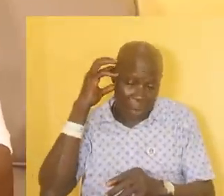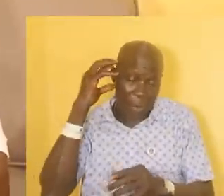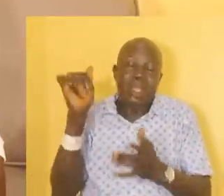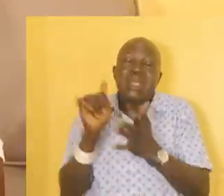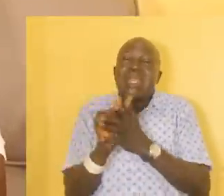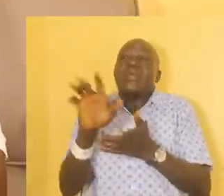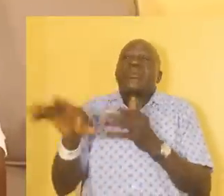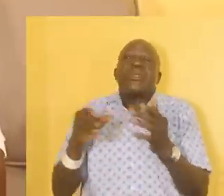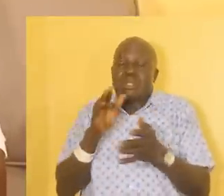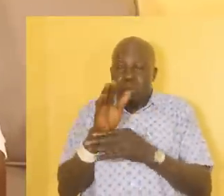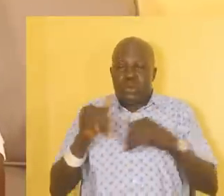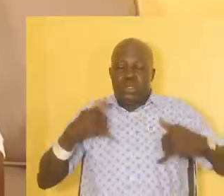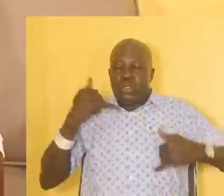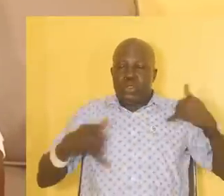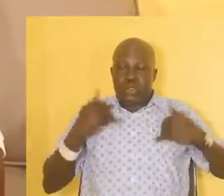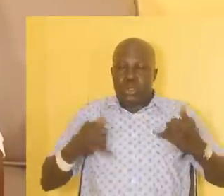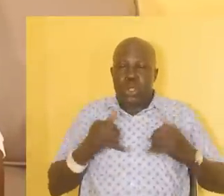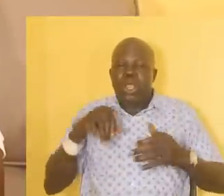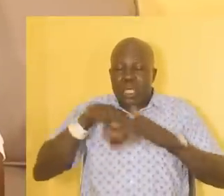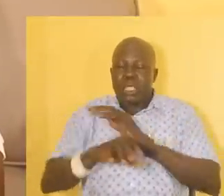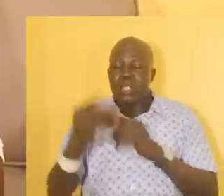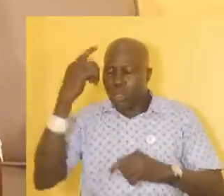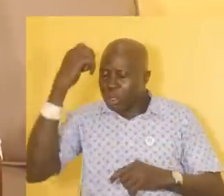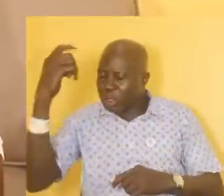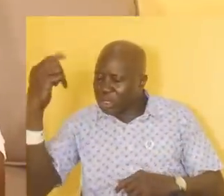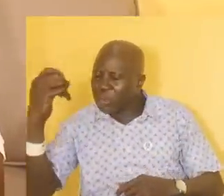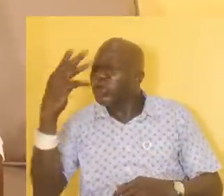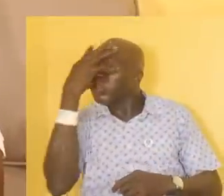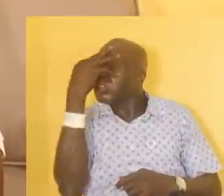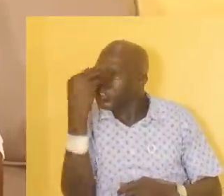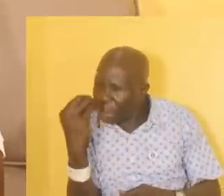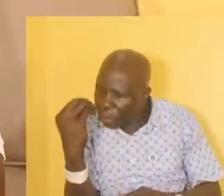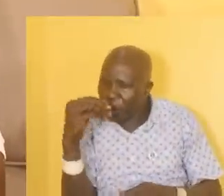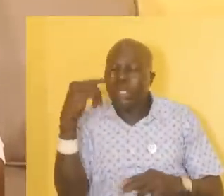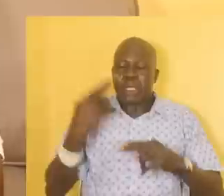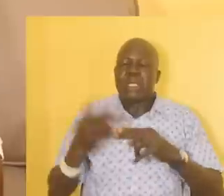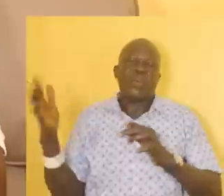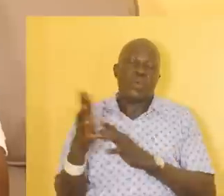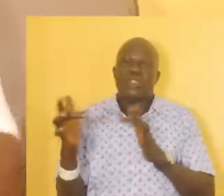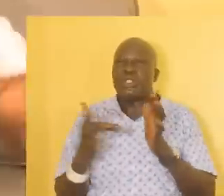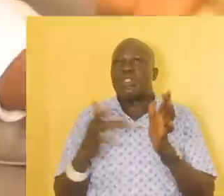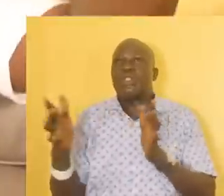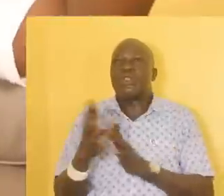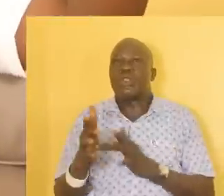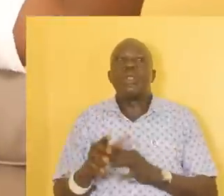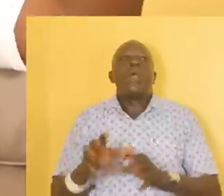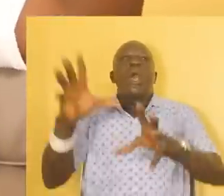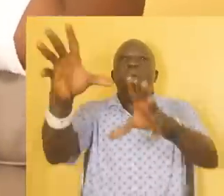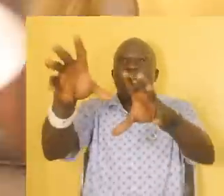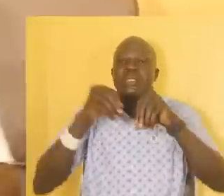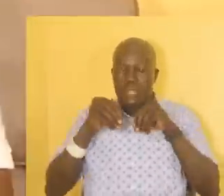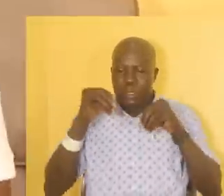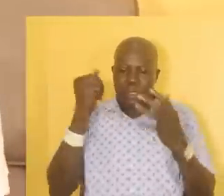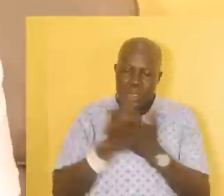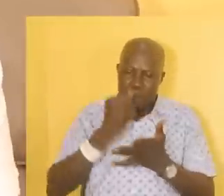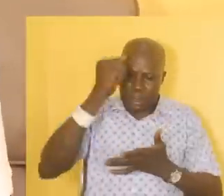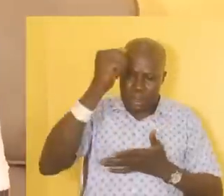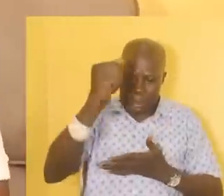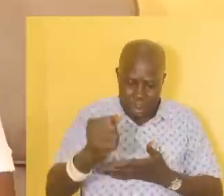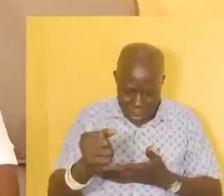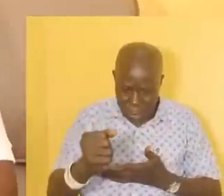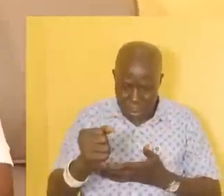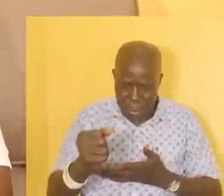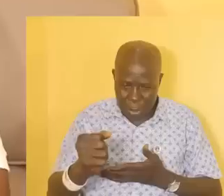me, that thing of joy that you know, you are still portraying in the name of Jesus. Oh, yeah, Baba, that